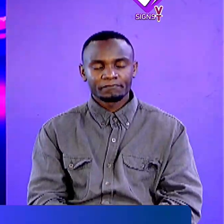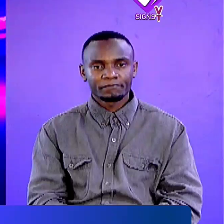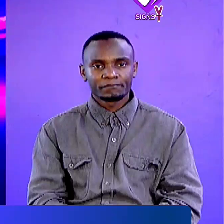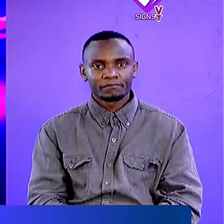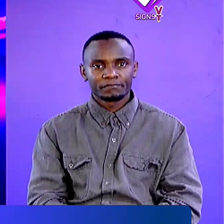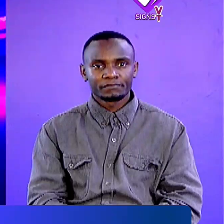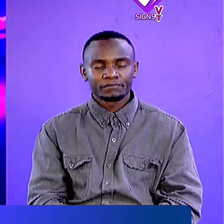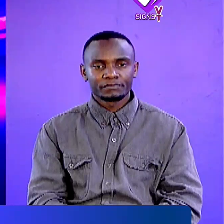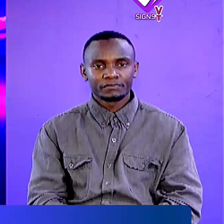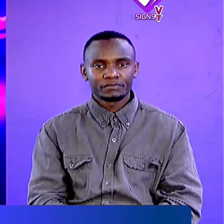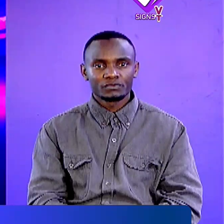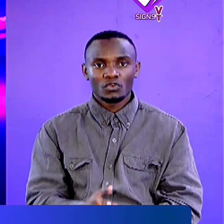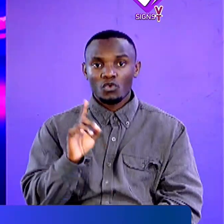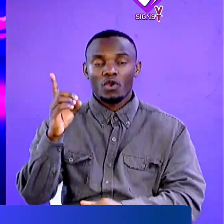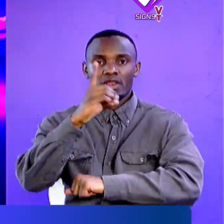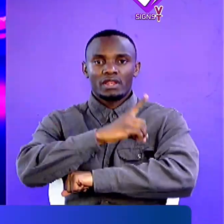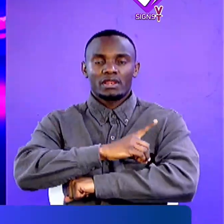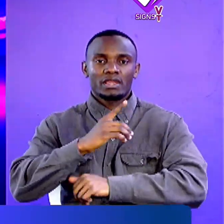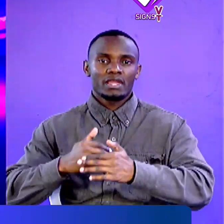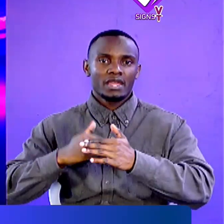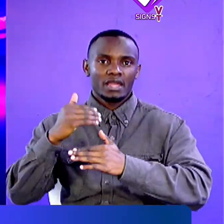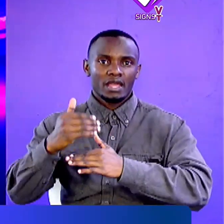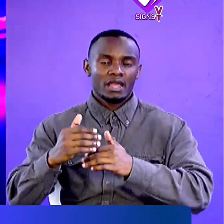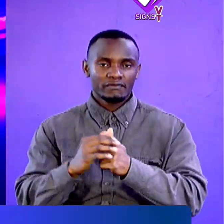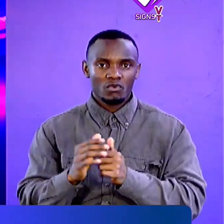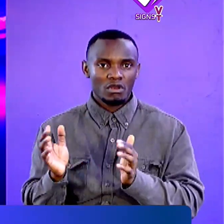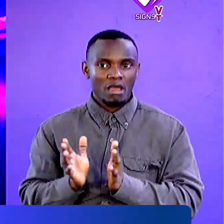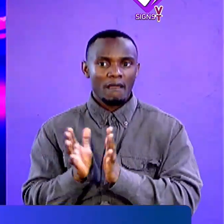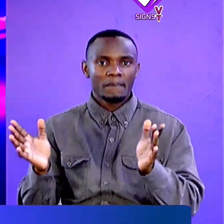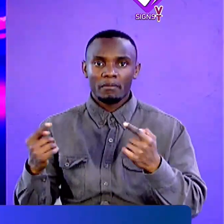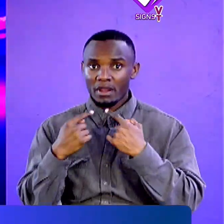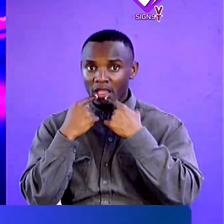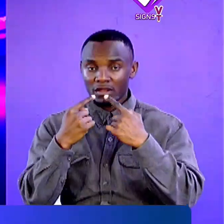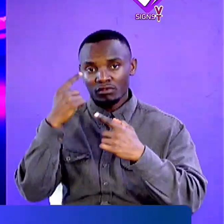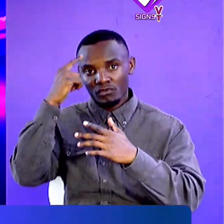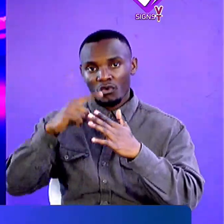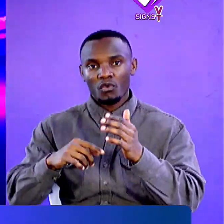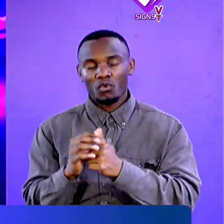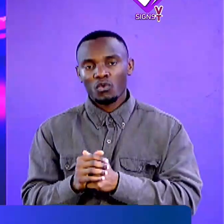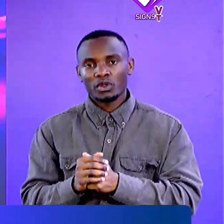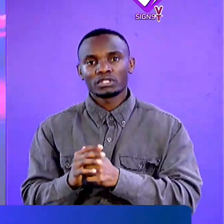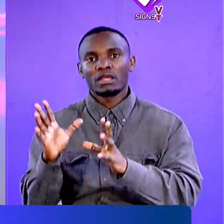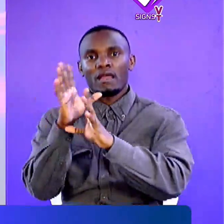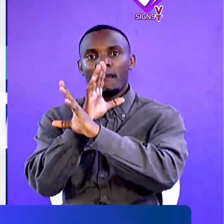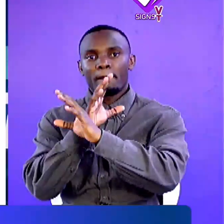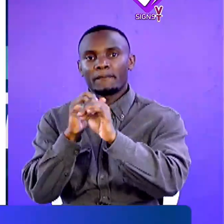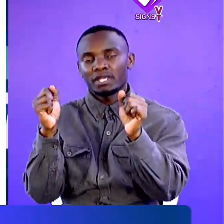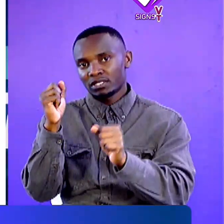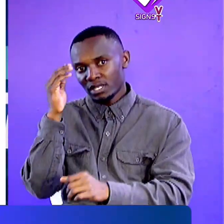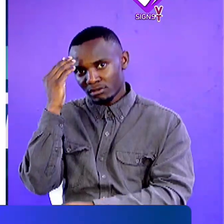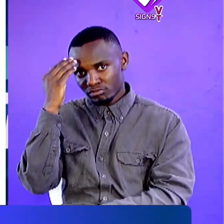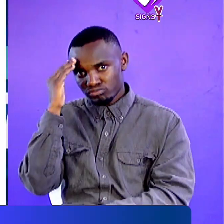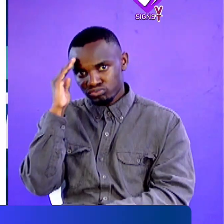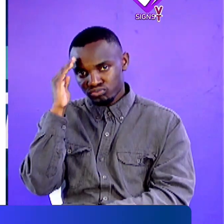fight back a day after public disclosure of a push for President Donald Trump's administration to